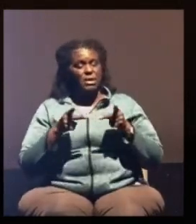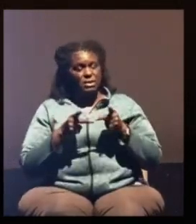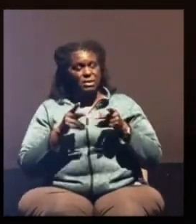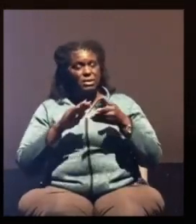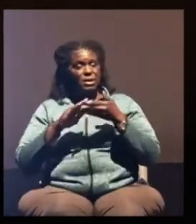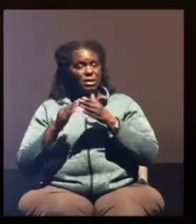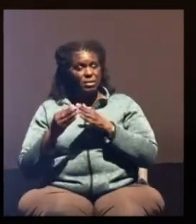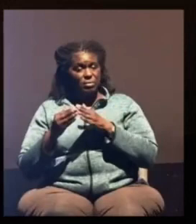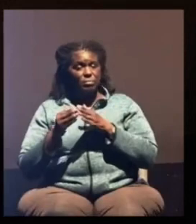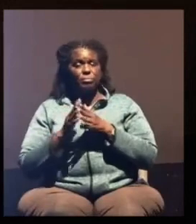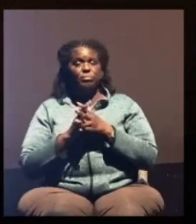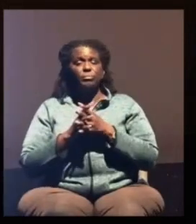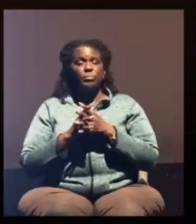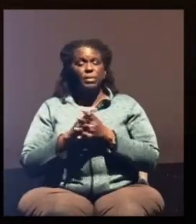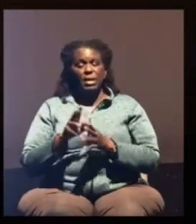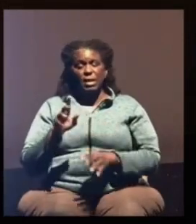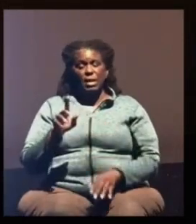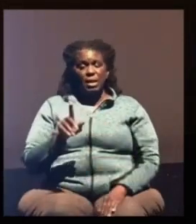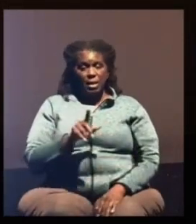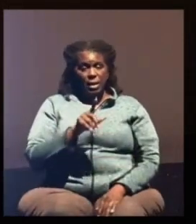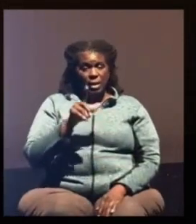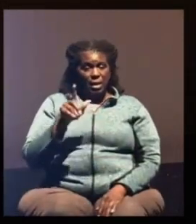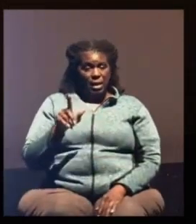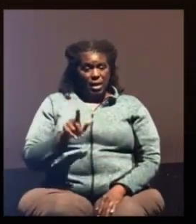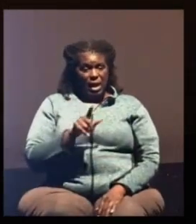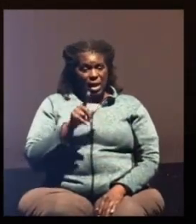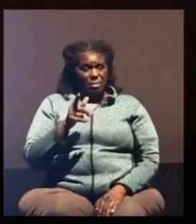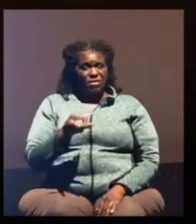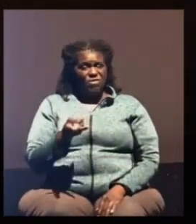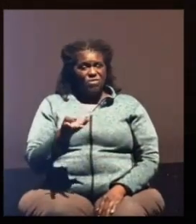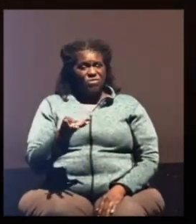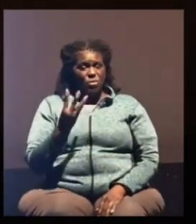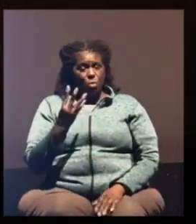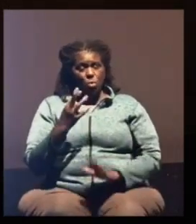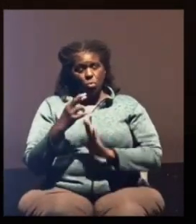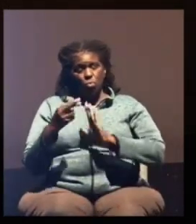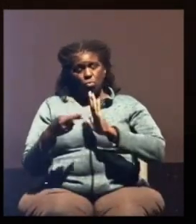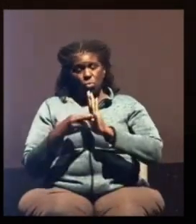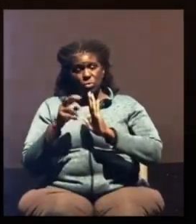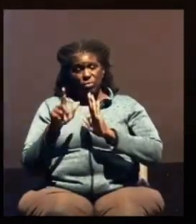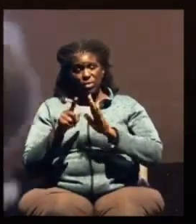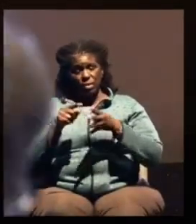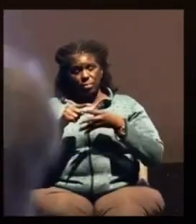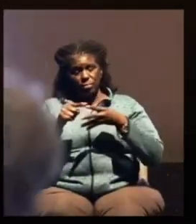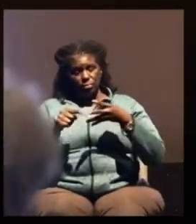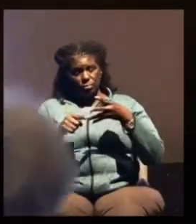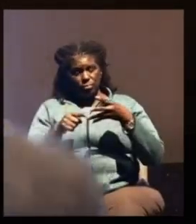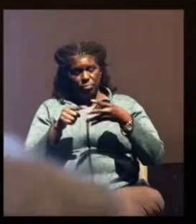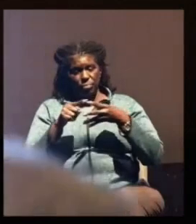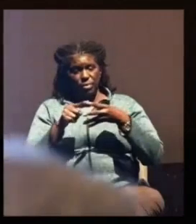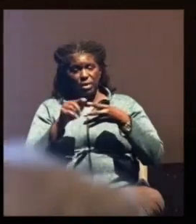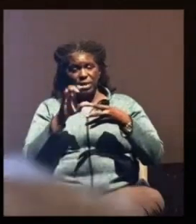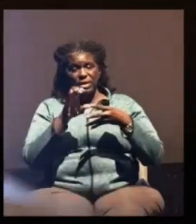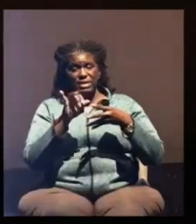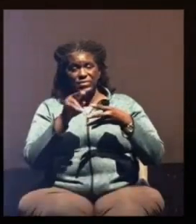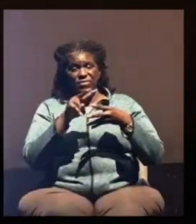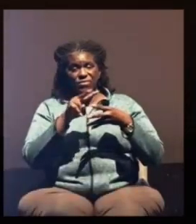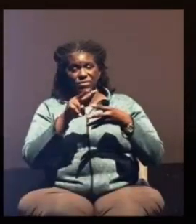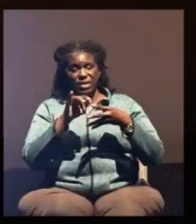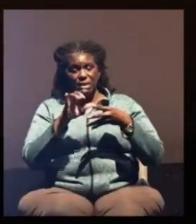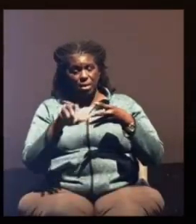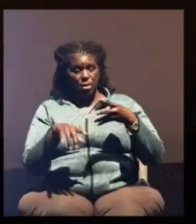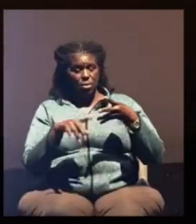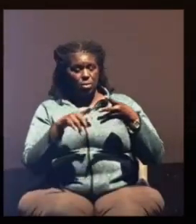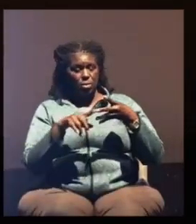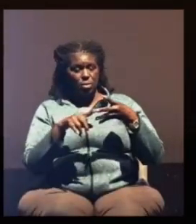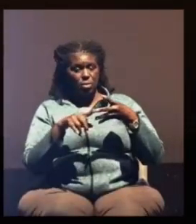libraries very briefly on four different roles that they play in the community. Libraries as civic actors,